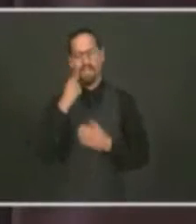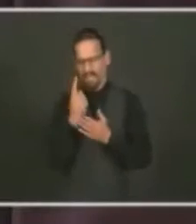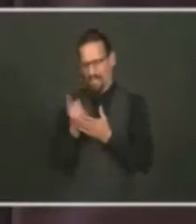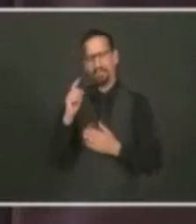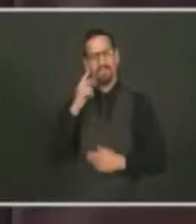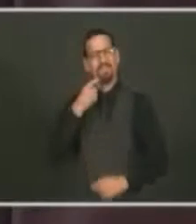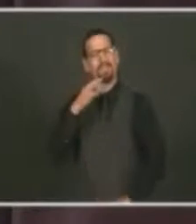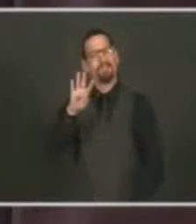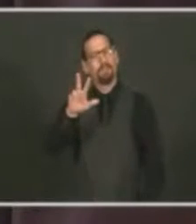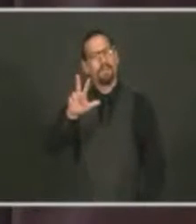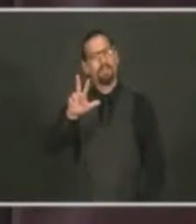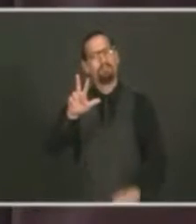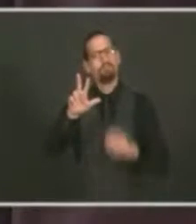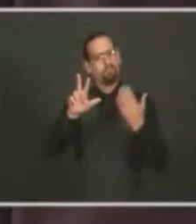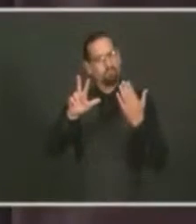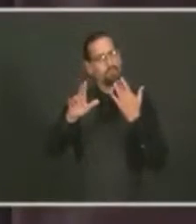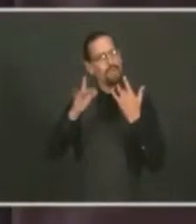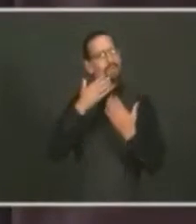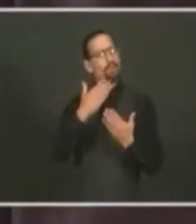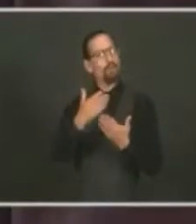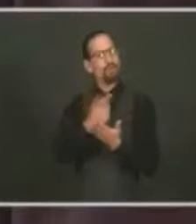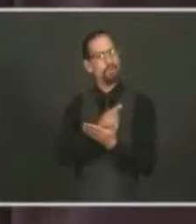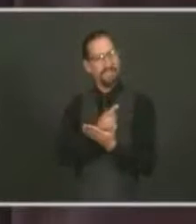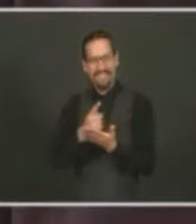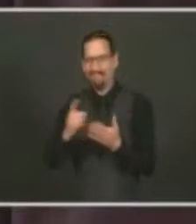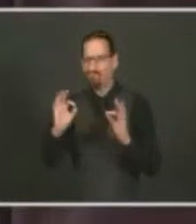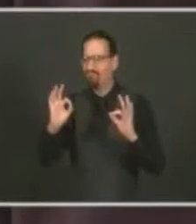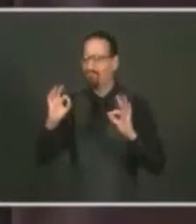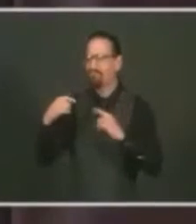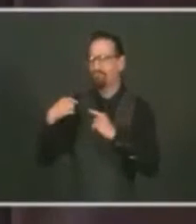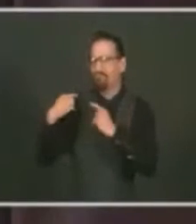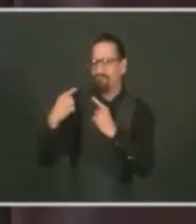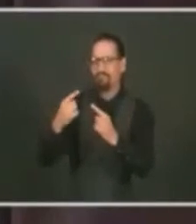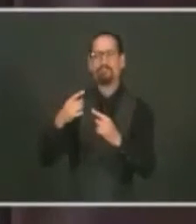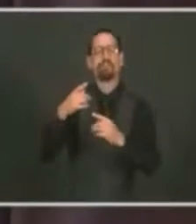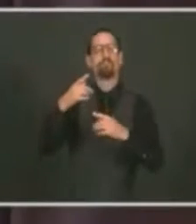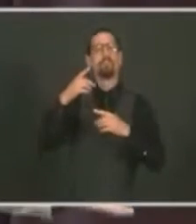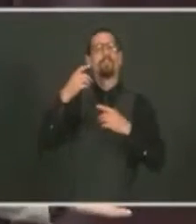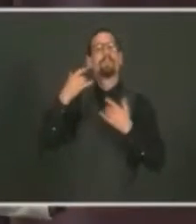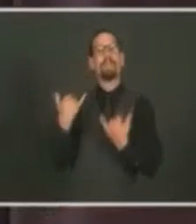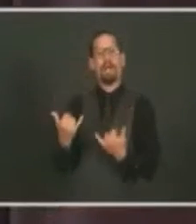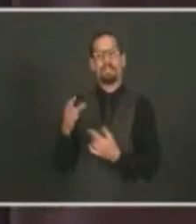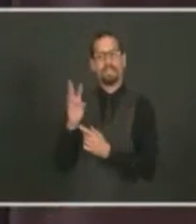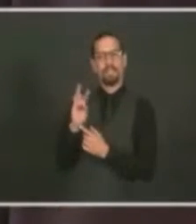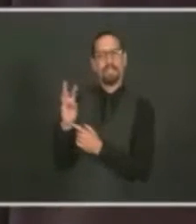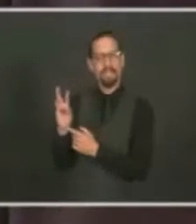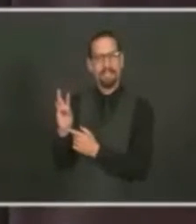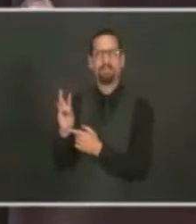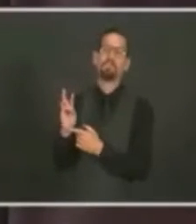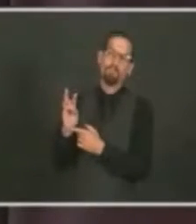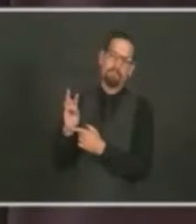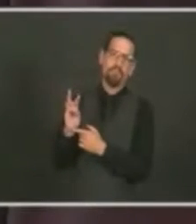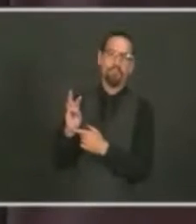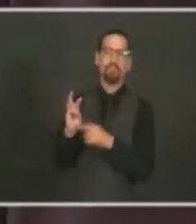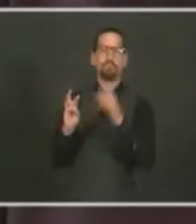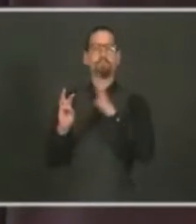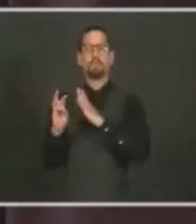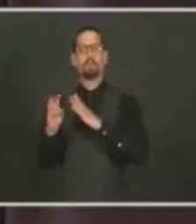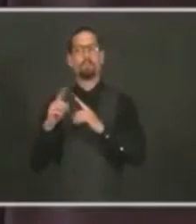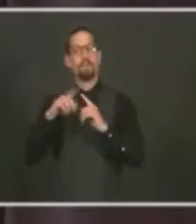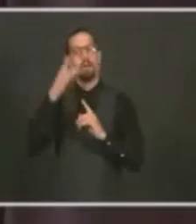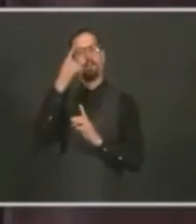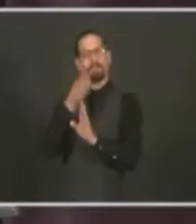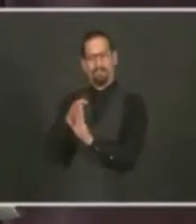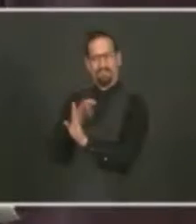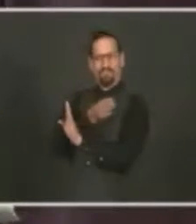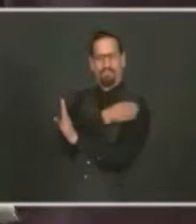that week, and 66 is relatively consistent with the weeks prior. The weeks prior were